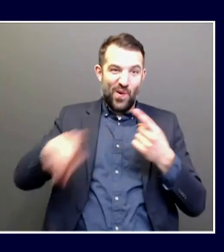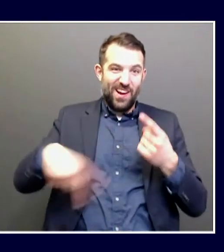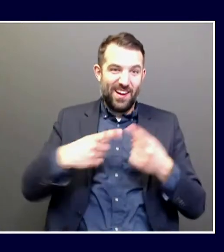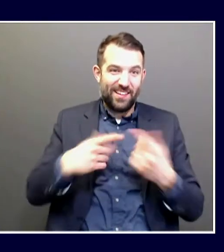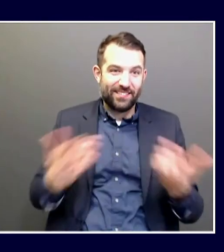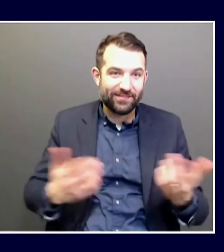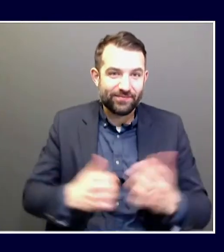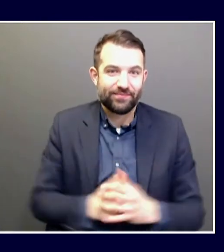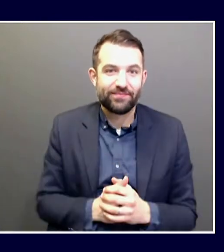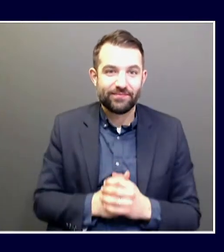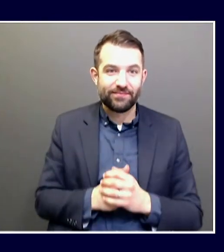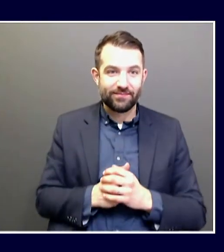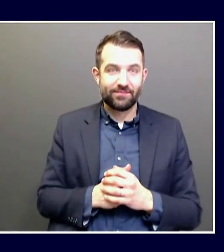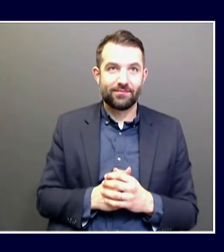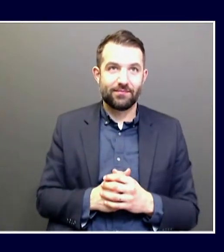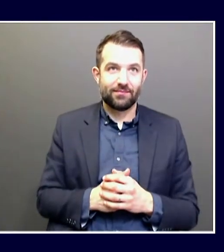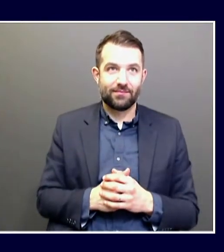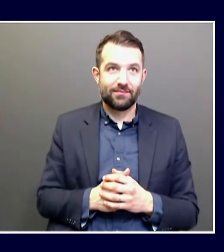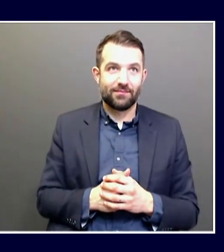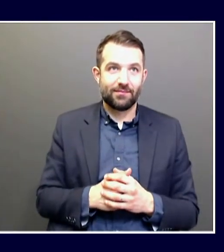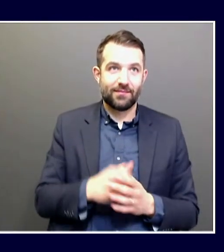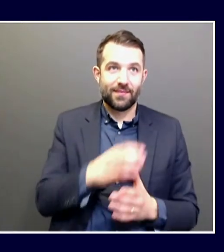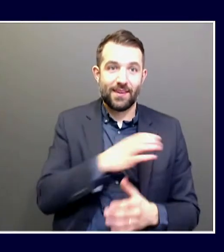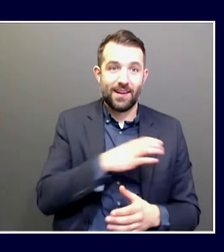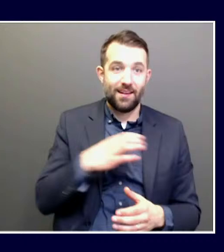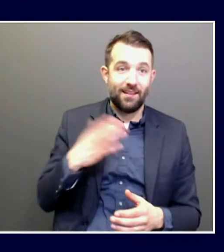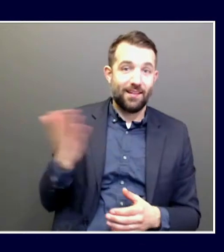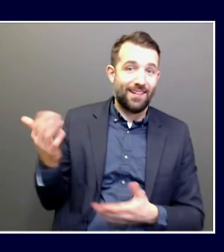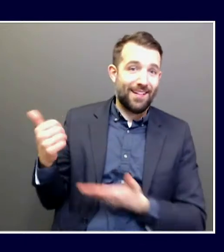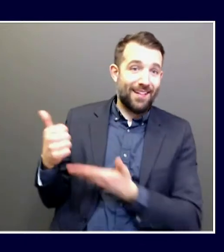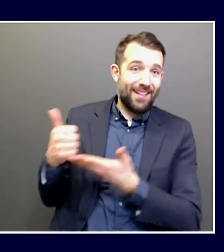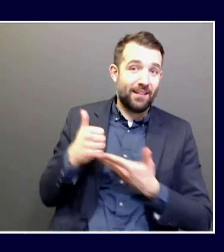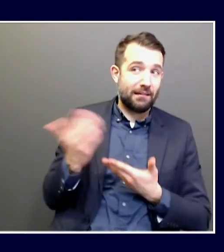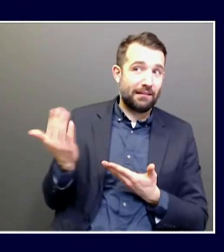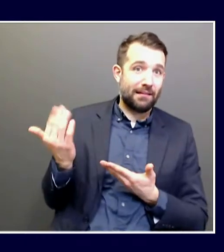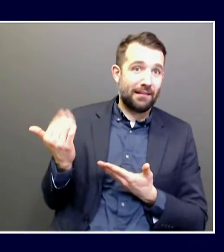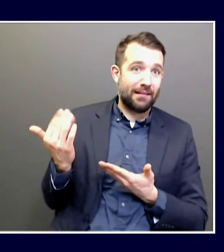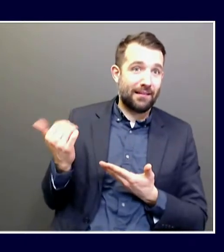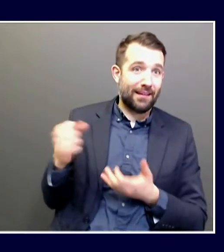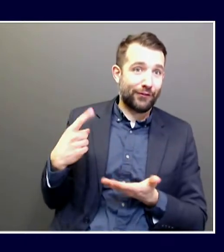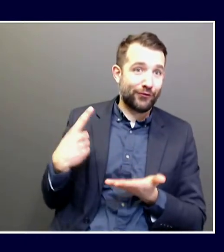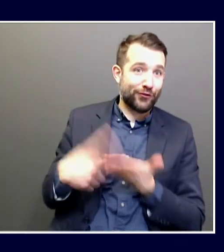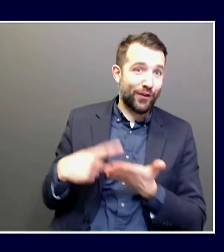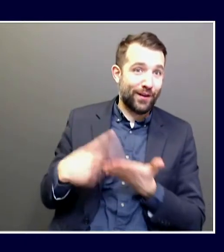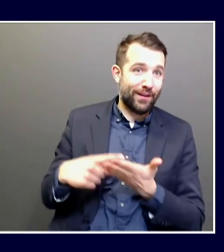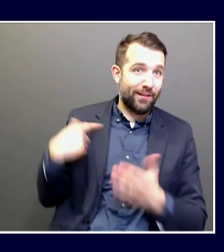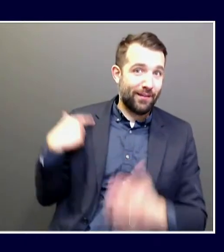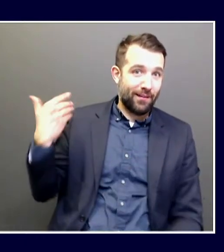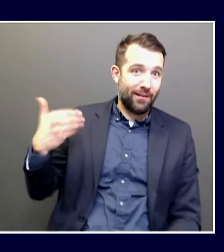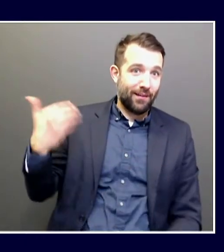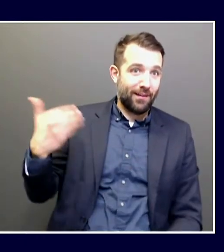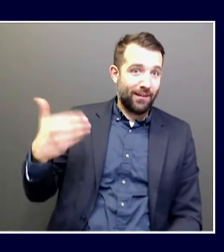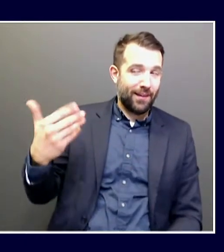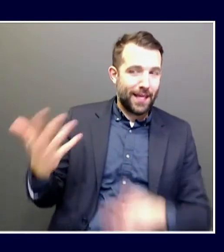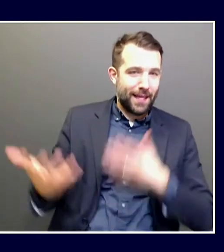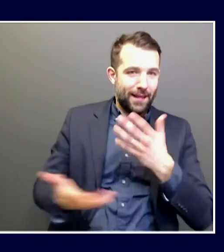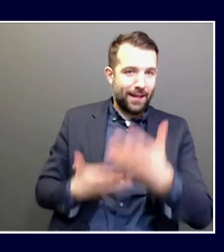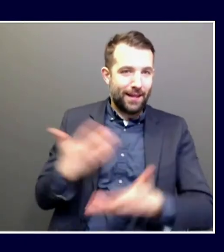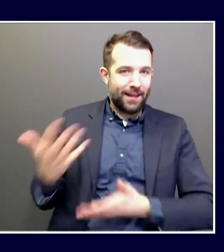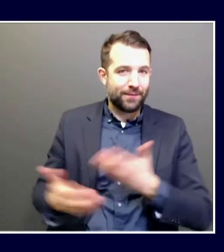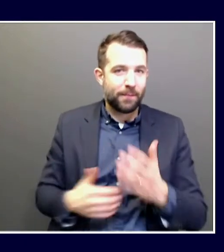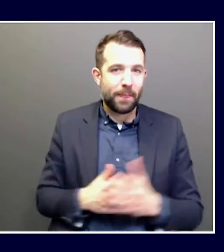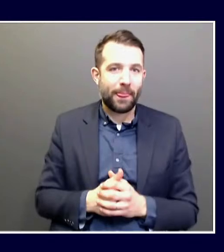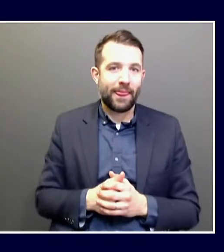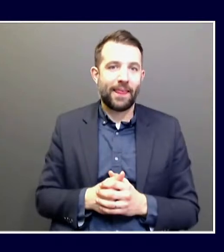Commissioner, please weigh in on this as well, because we Commissioner and I talk about this a lot. This question strikes me in the same manner